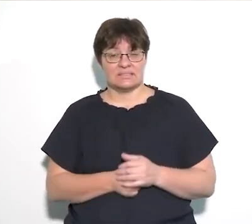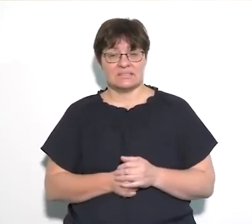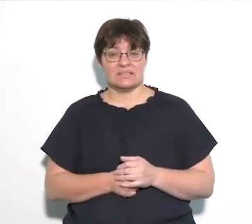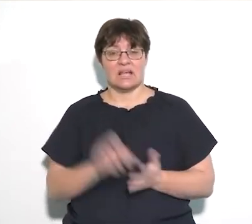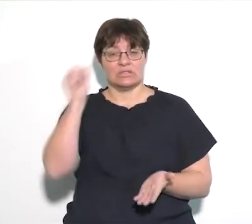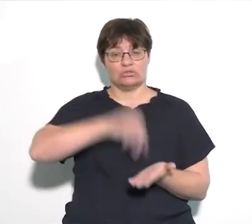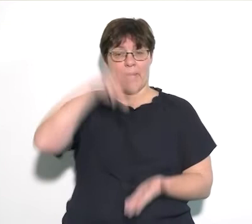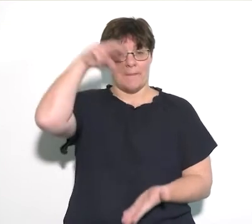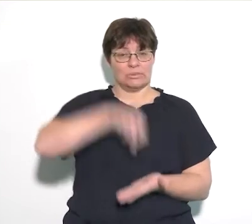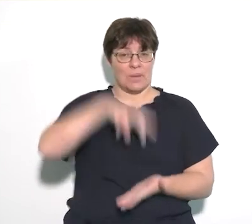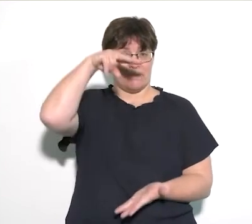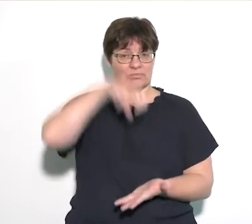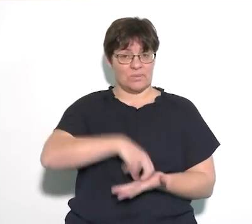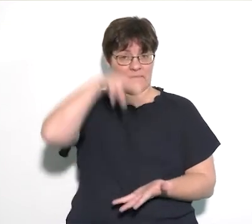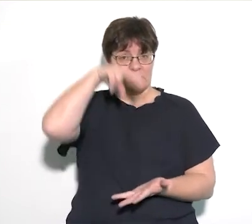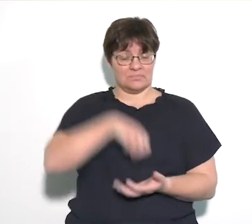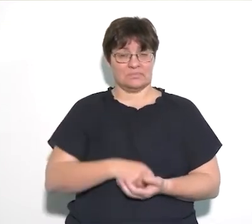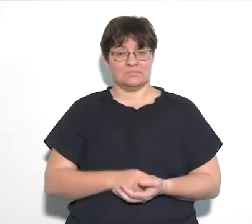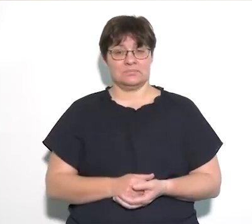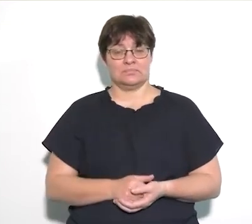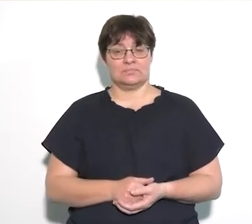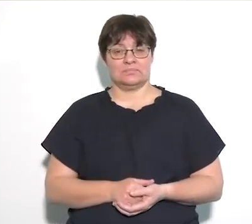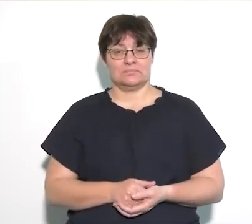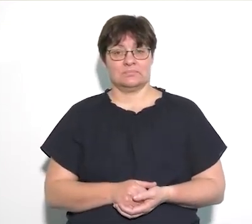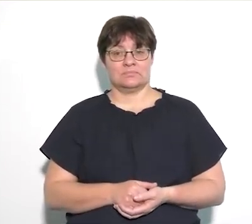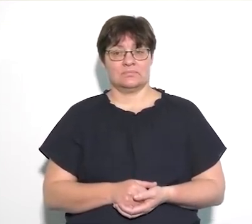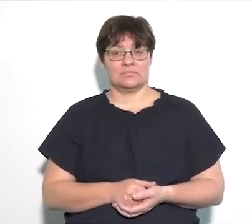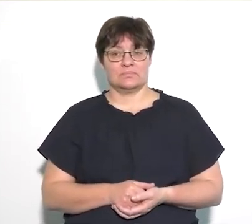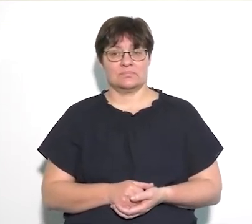Next, jump up and down.